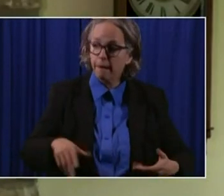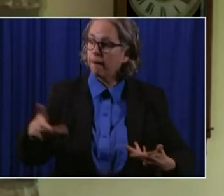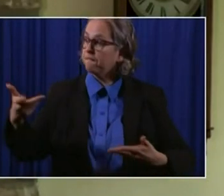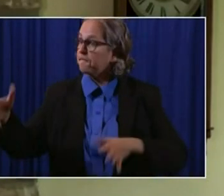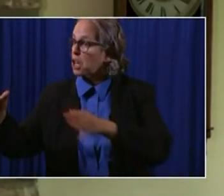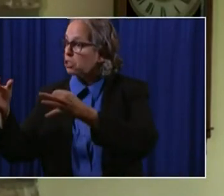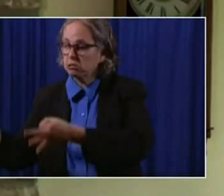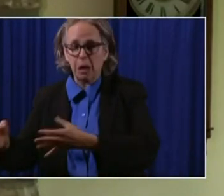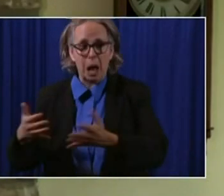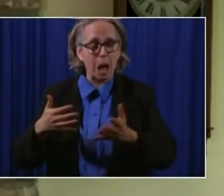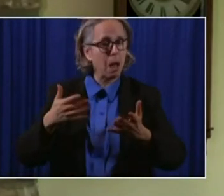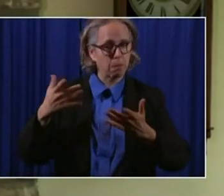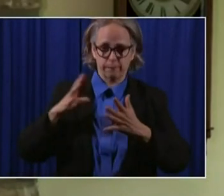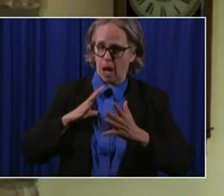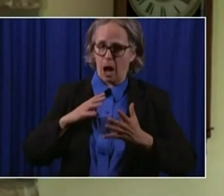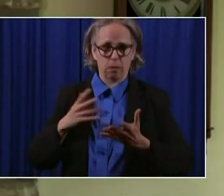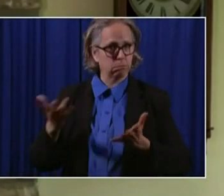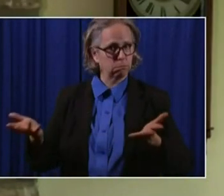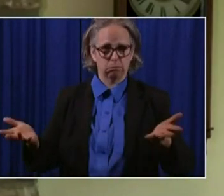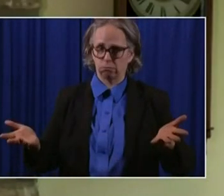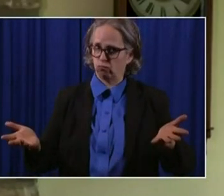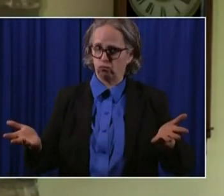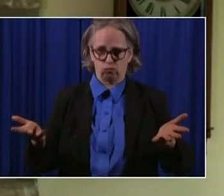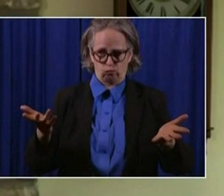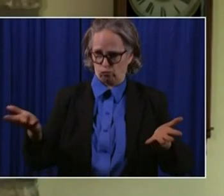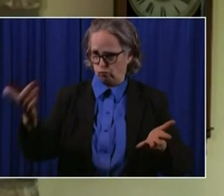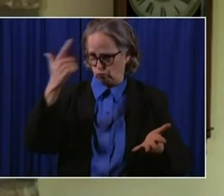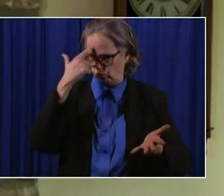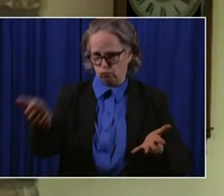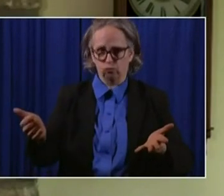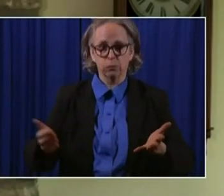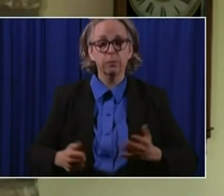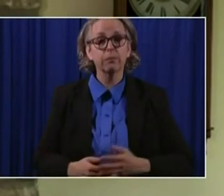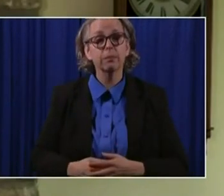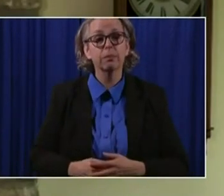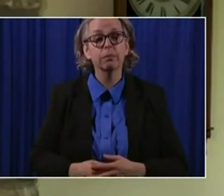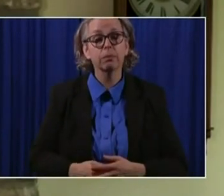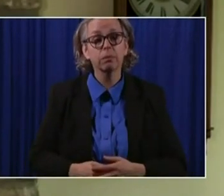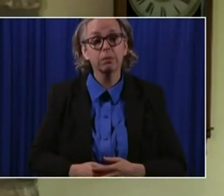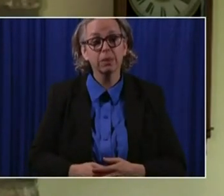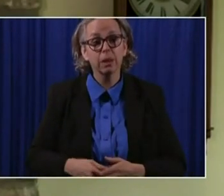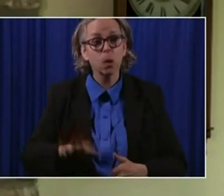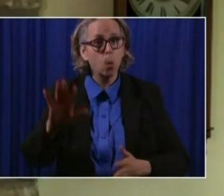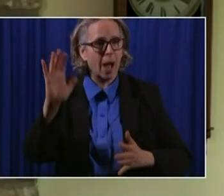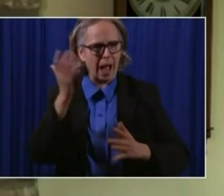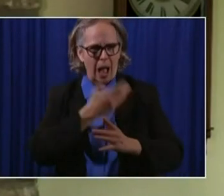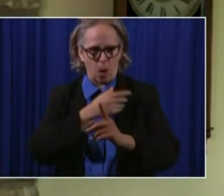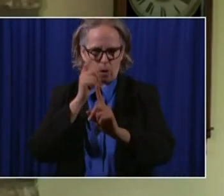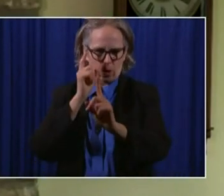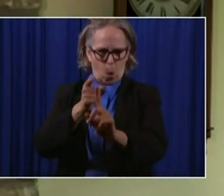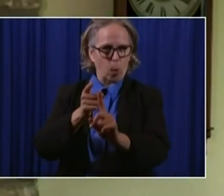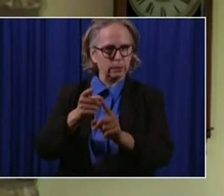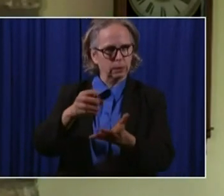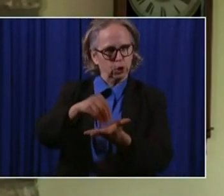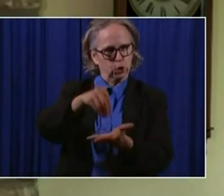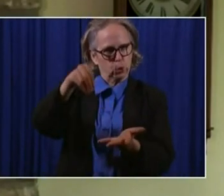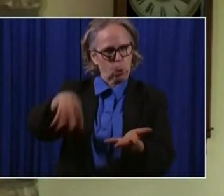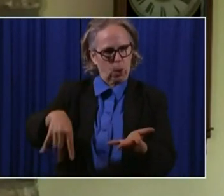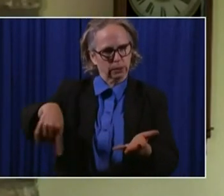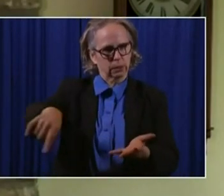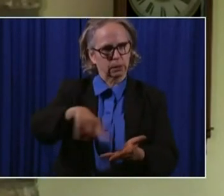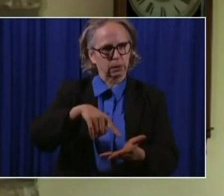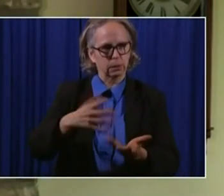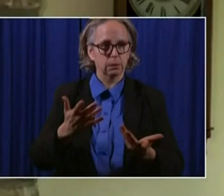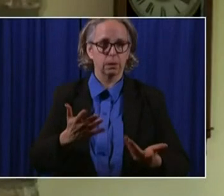announced. Our goal is to provide, is to focus on the student and to focus on the school